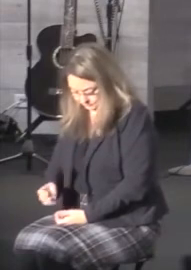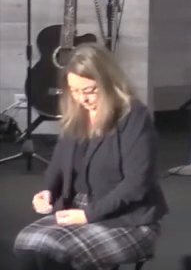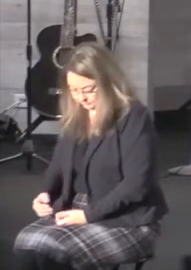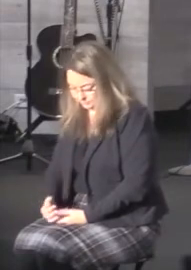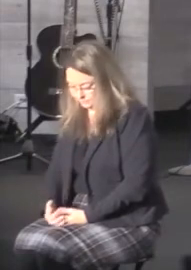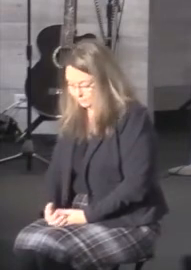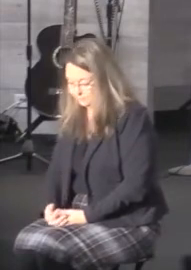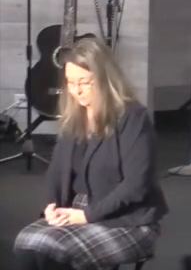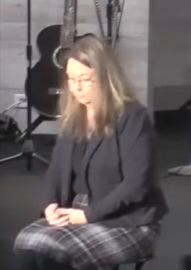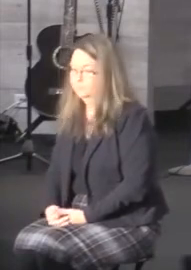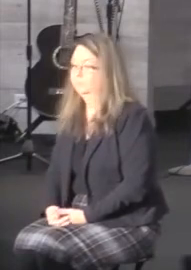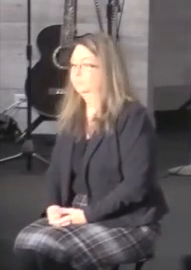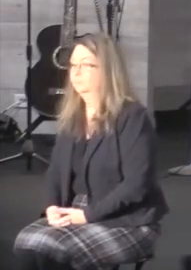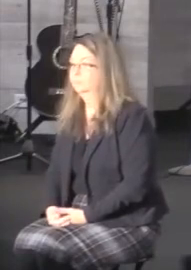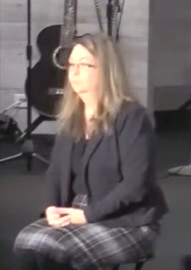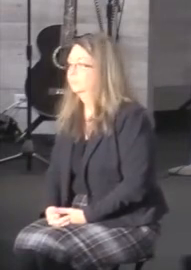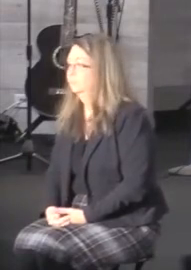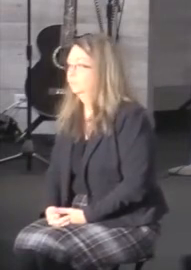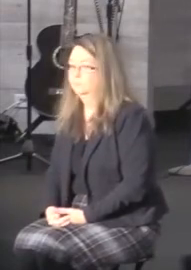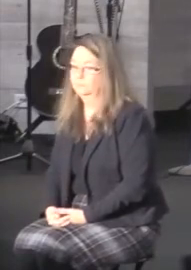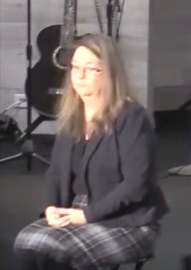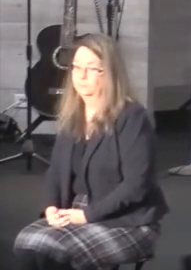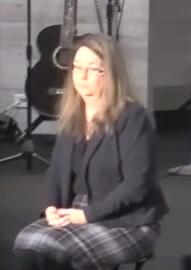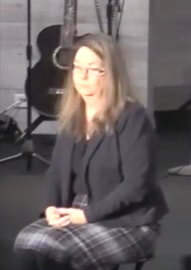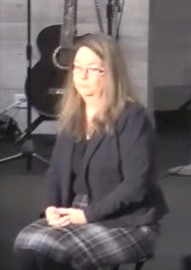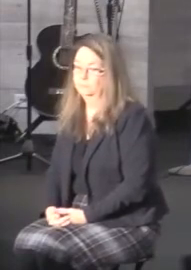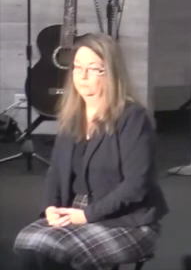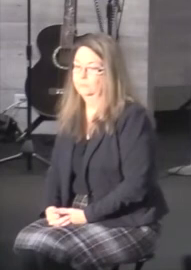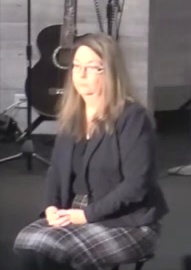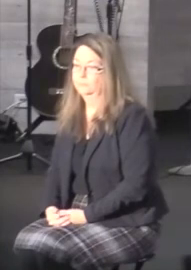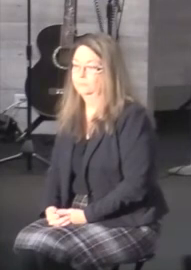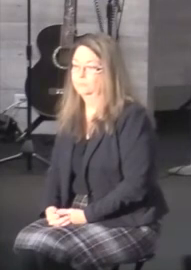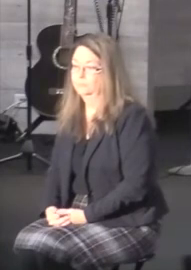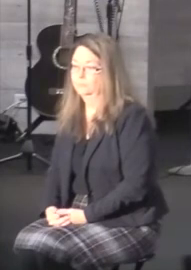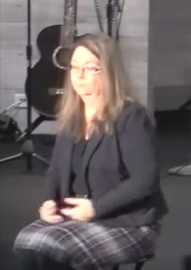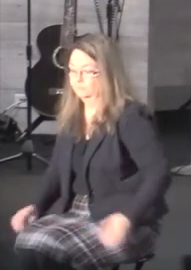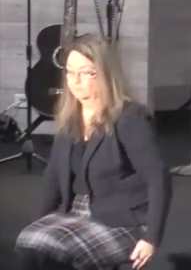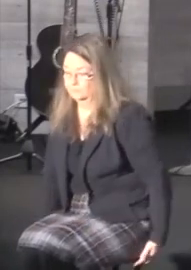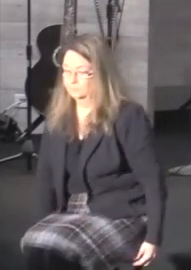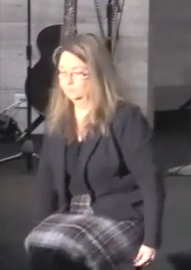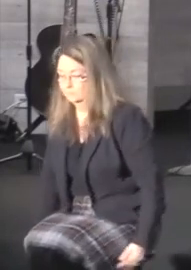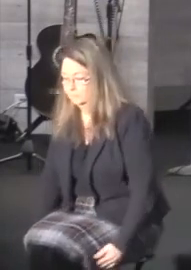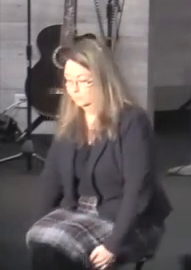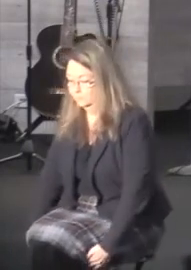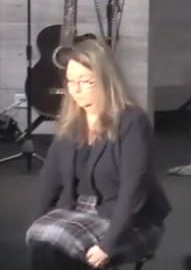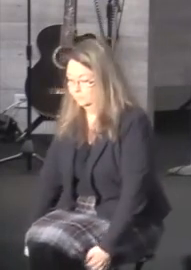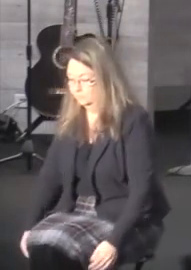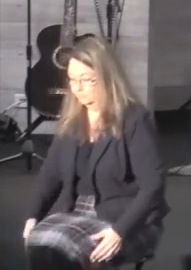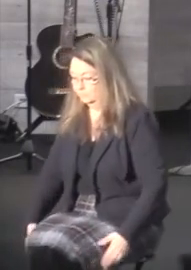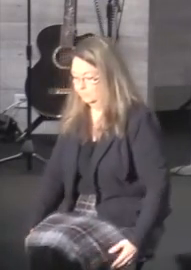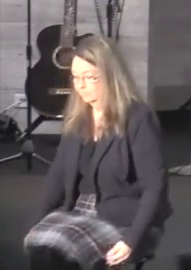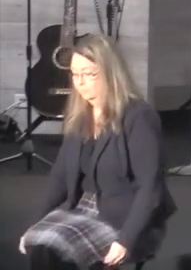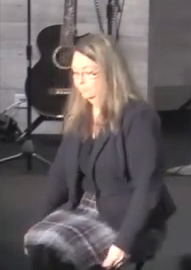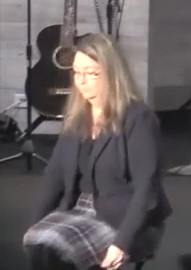Jesus Christ. It is right for me to feel this way about you because I hold you in my heart. For you are all partakers of me with grace,